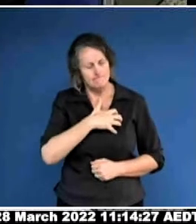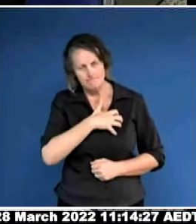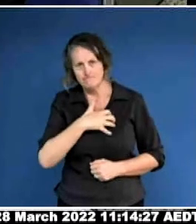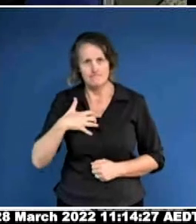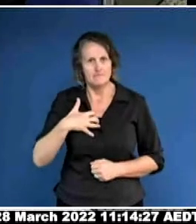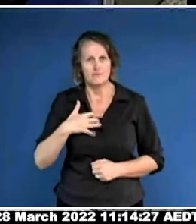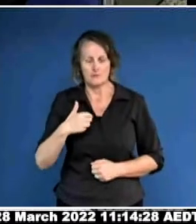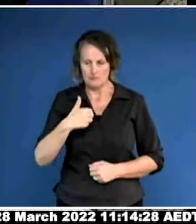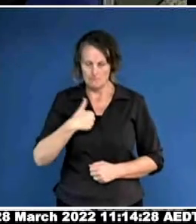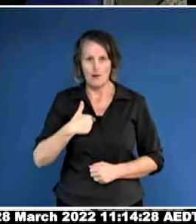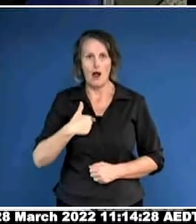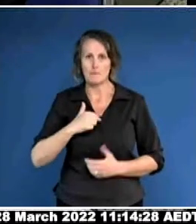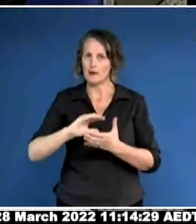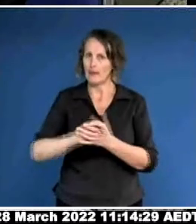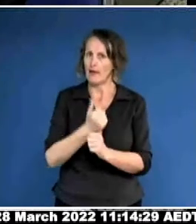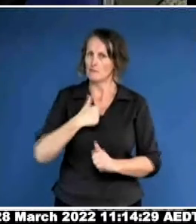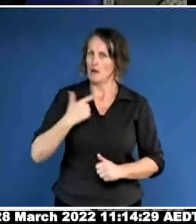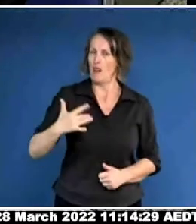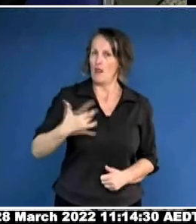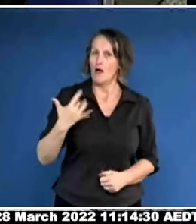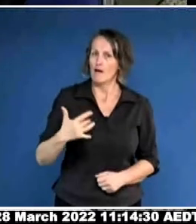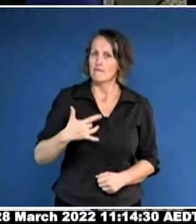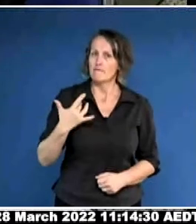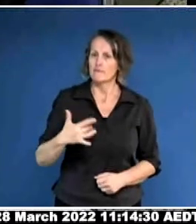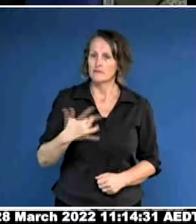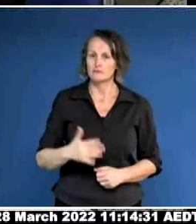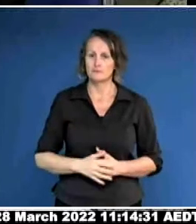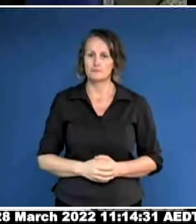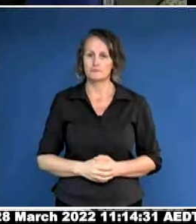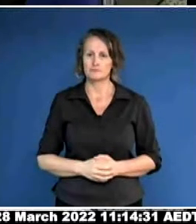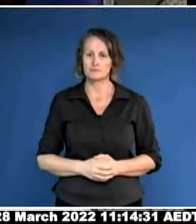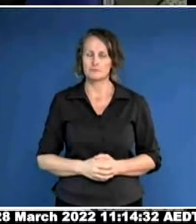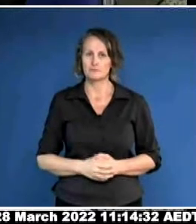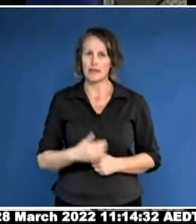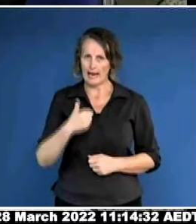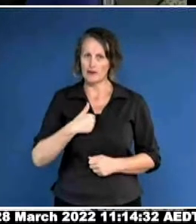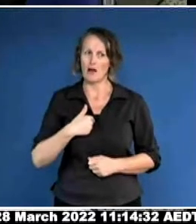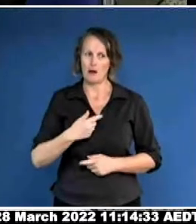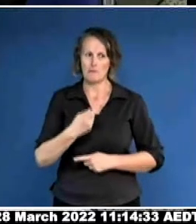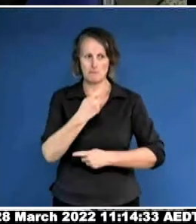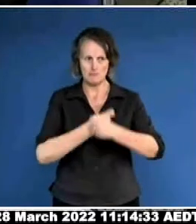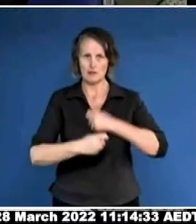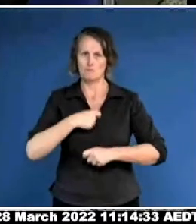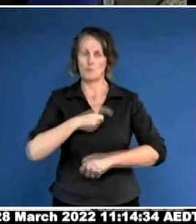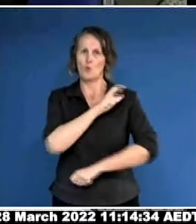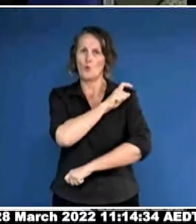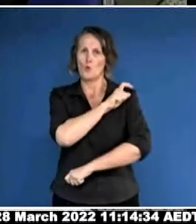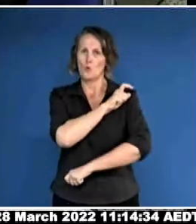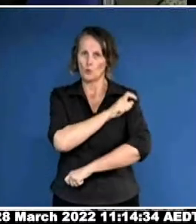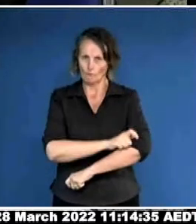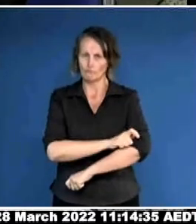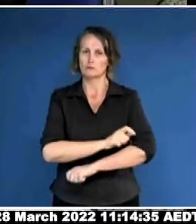I'm glad to be alive. Yes. And I'm becoming more confident to leave the house.